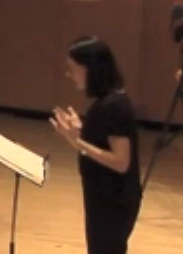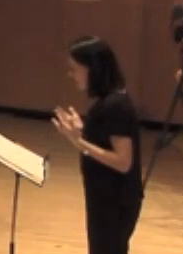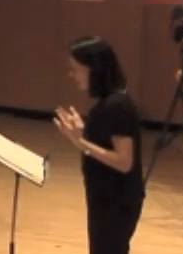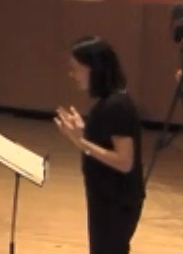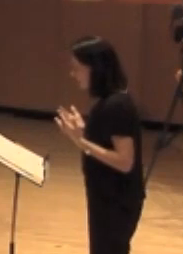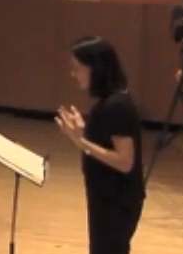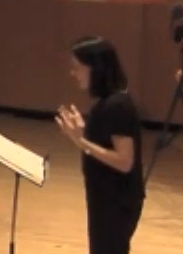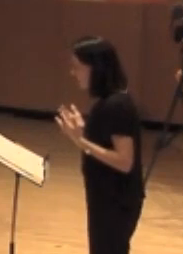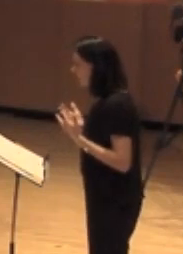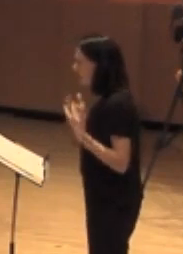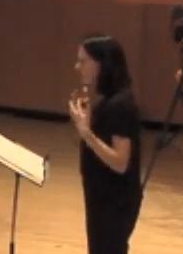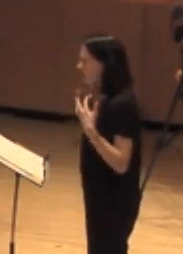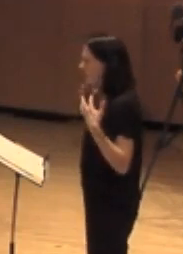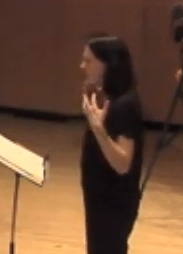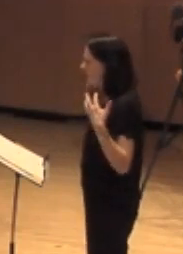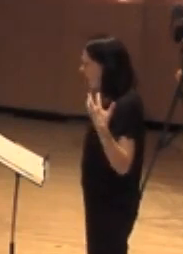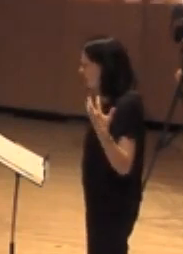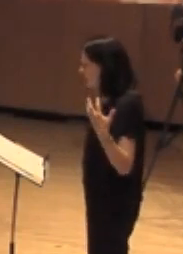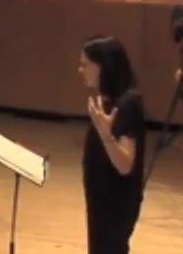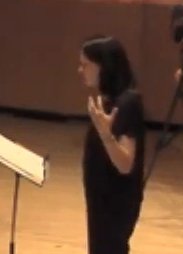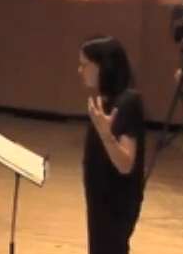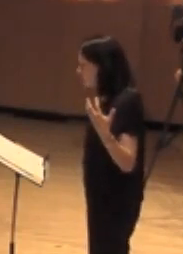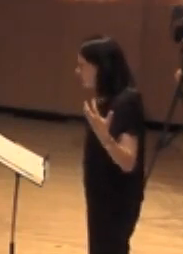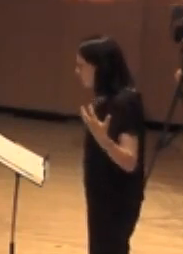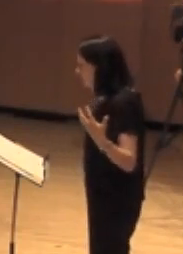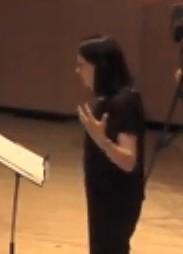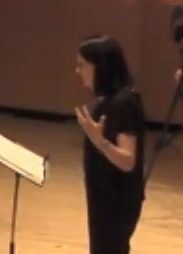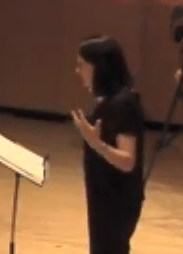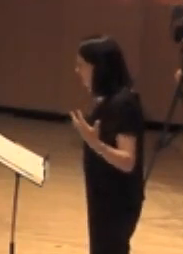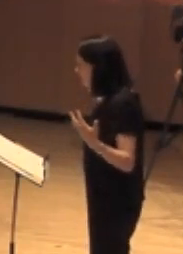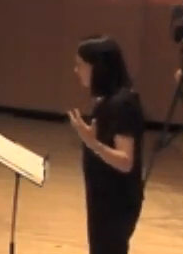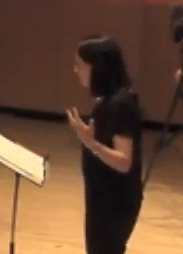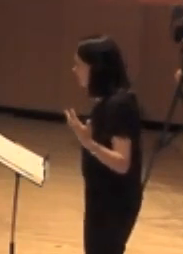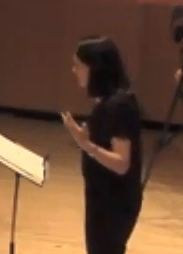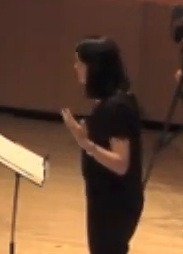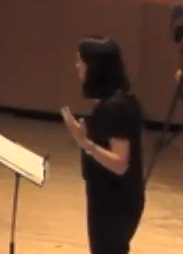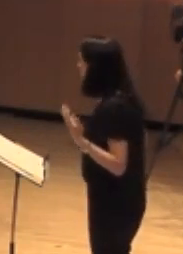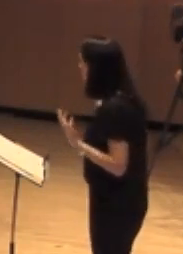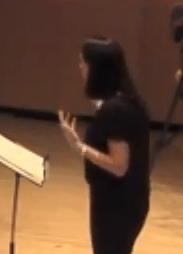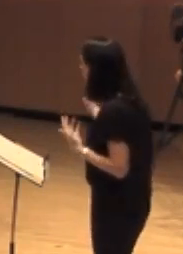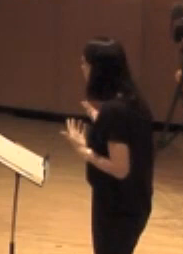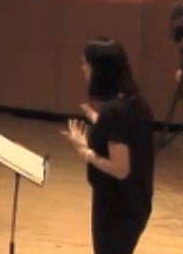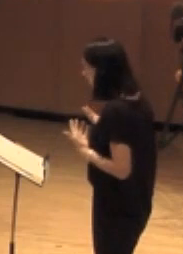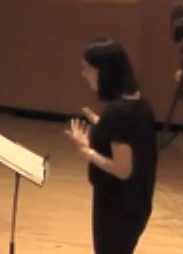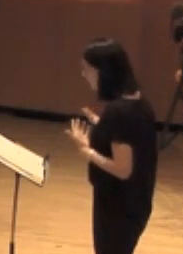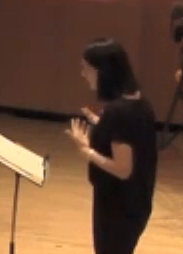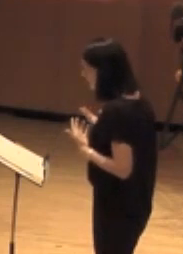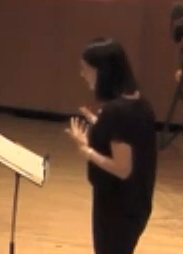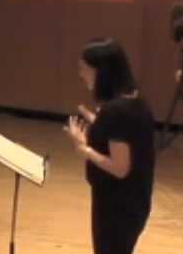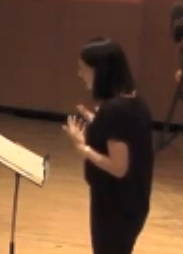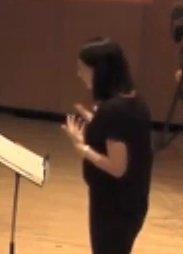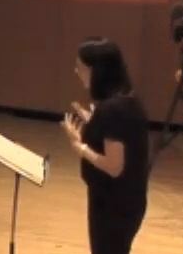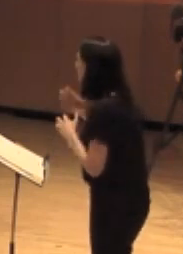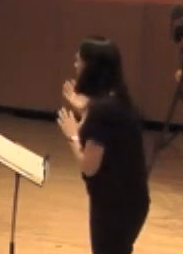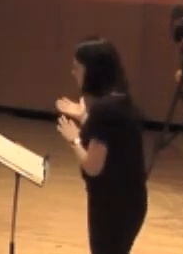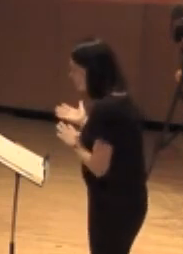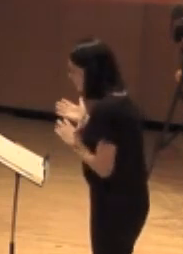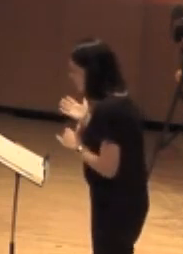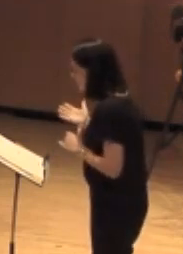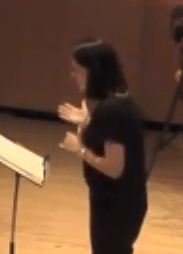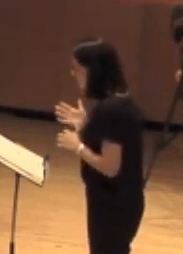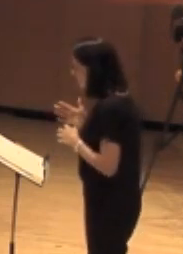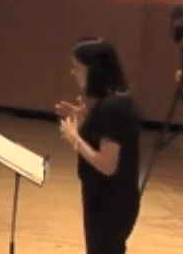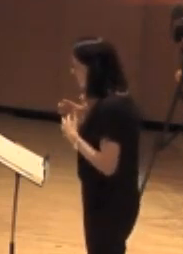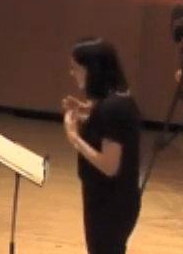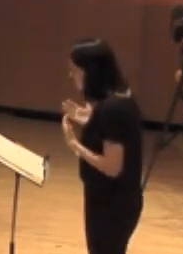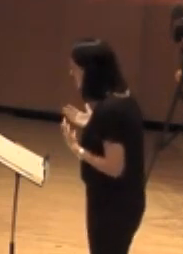more like yeah like my heart is bigger than myself and in the part that's bigger there you are or not you